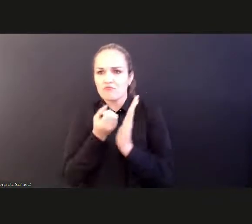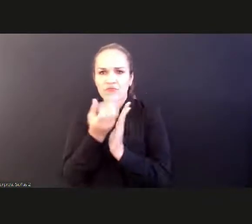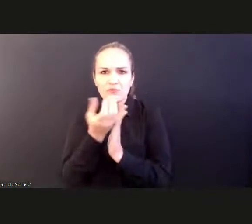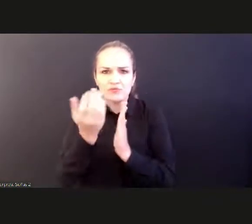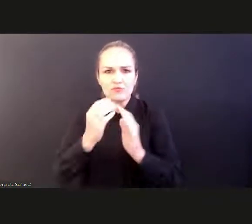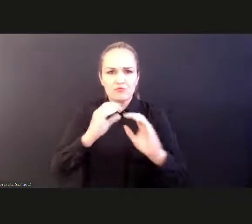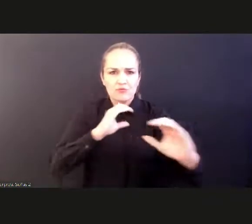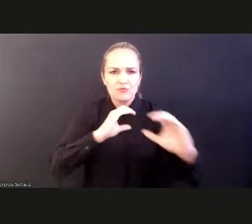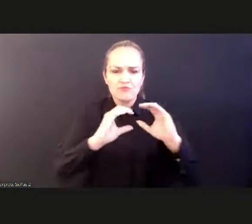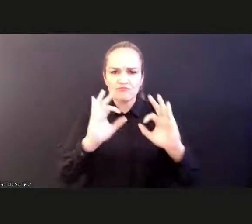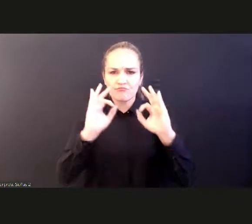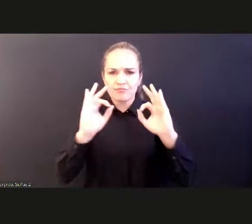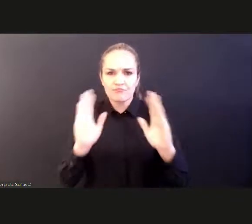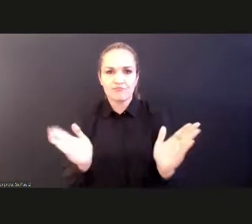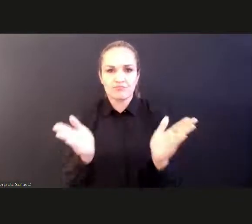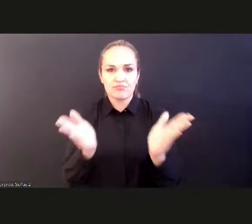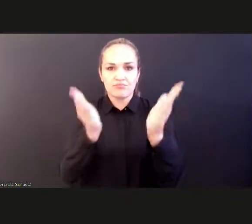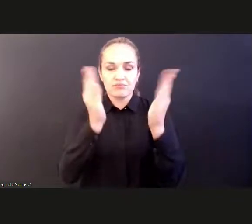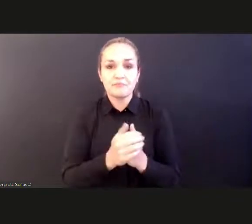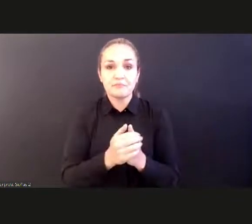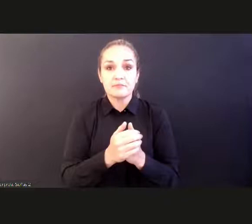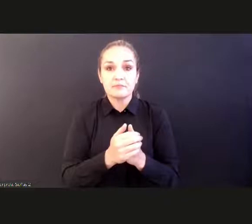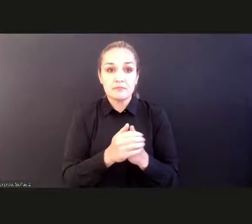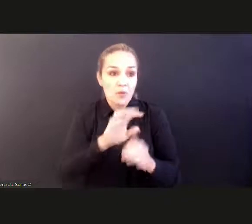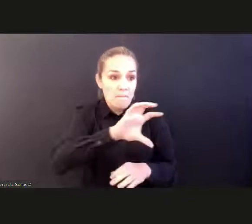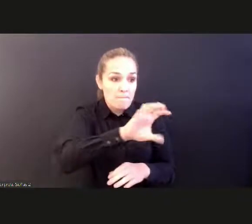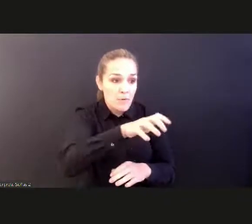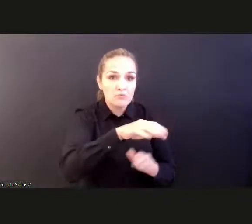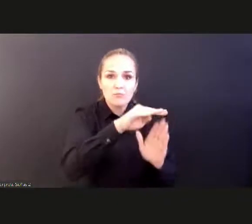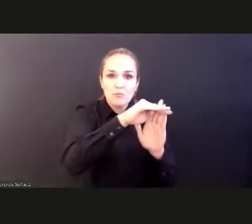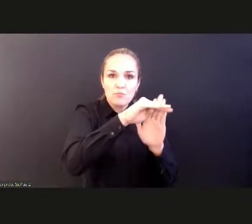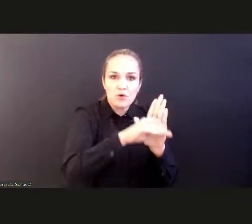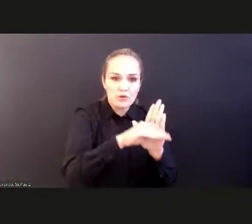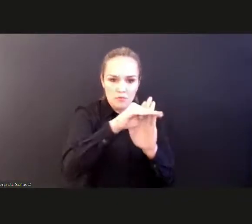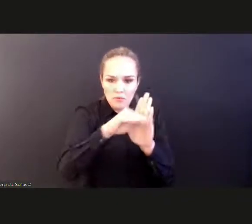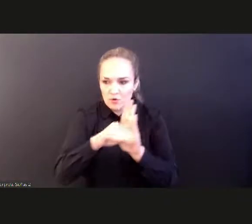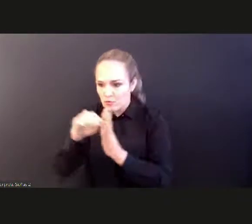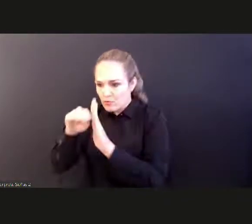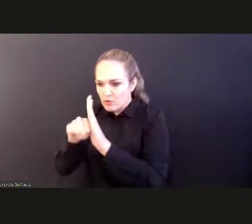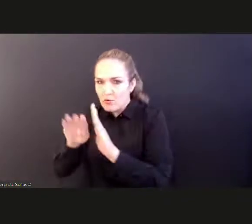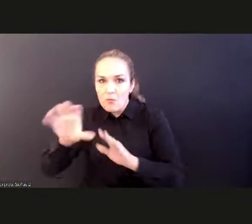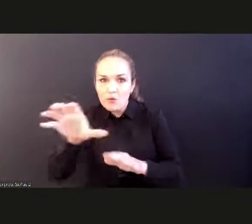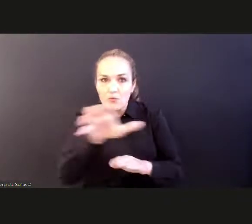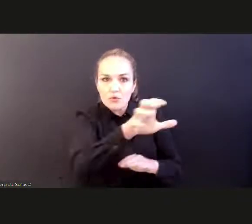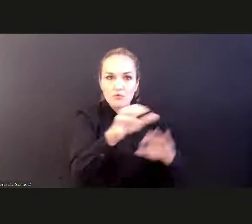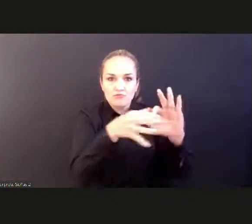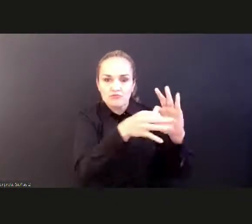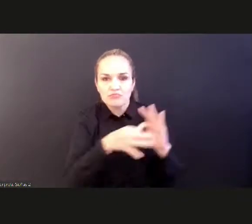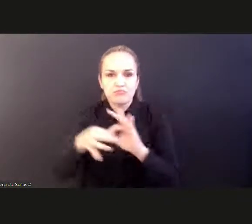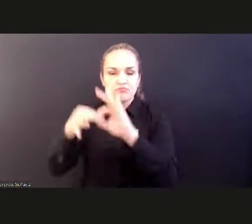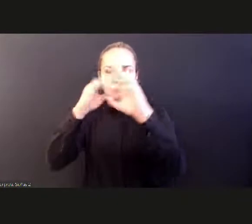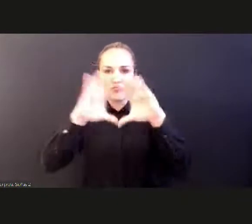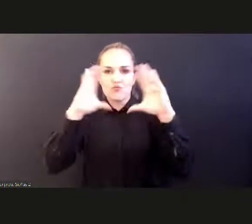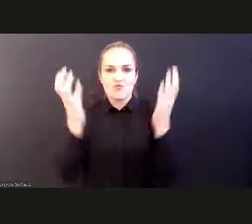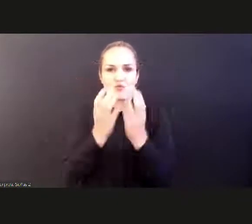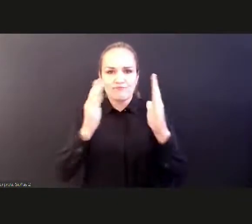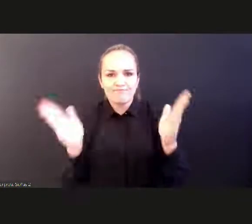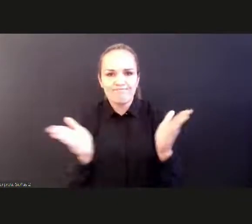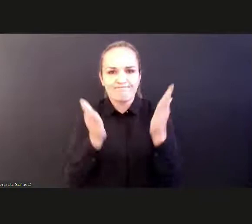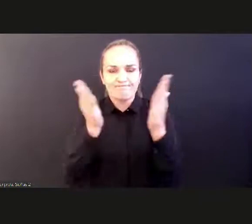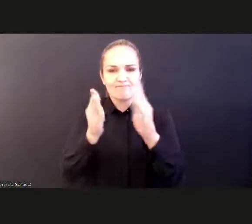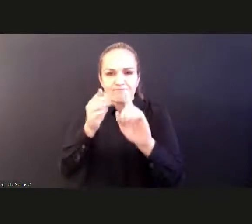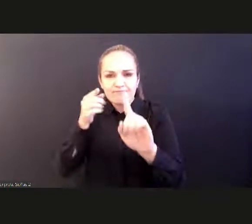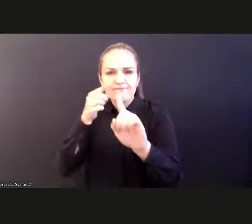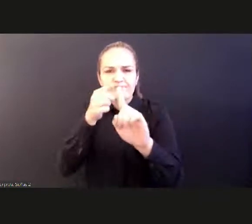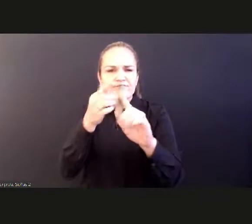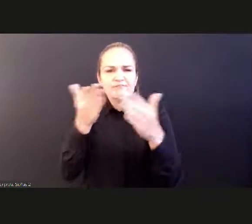separate both domestic policies but also for policies related to foreign direct investment and the facilitation